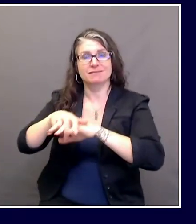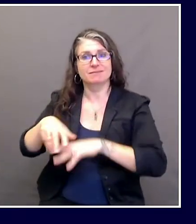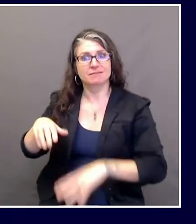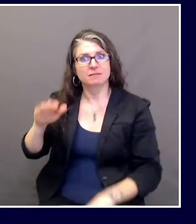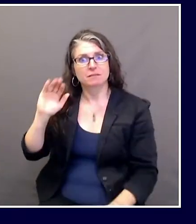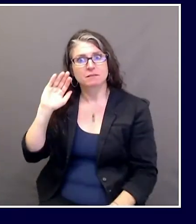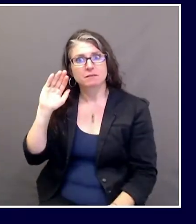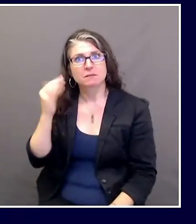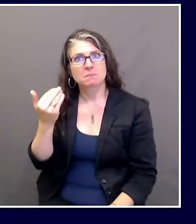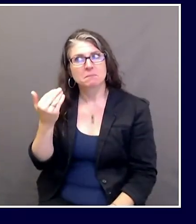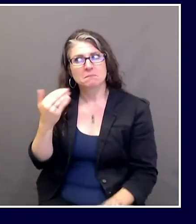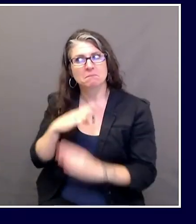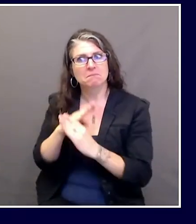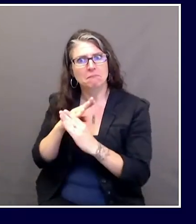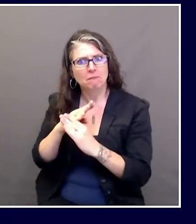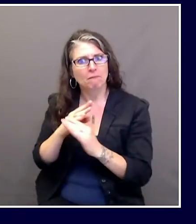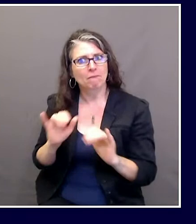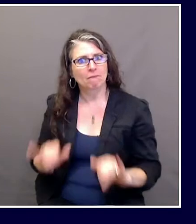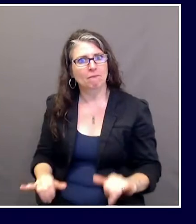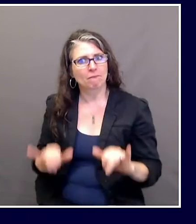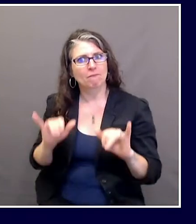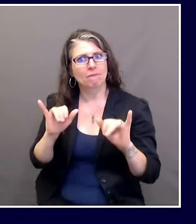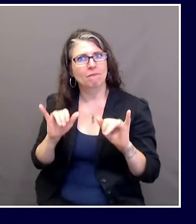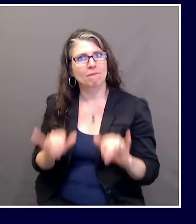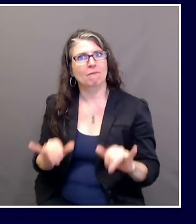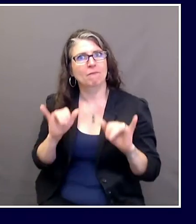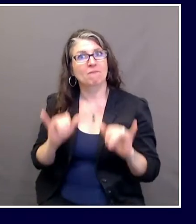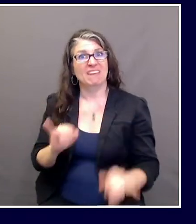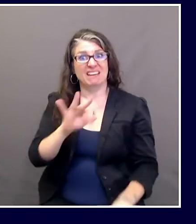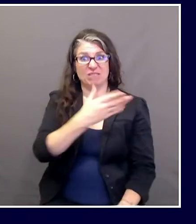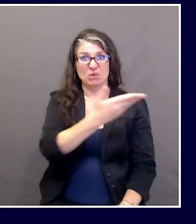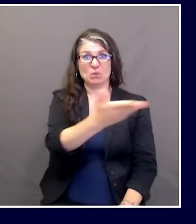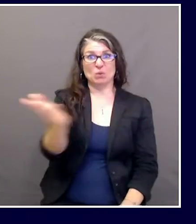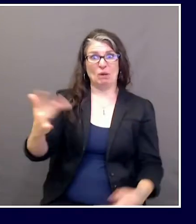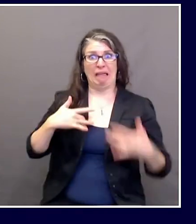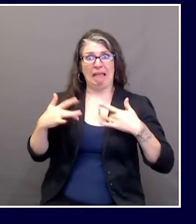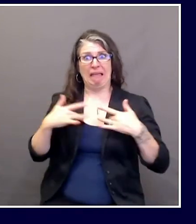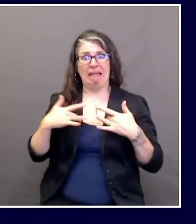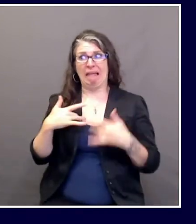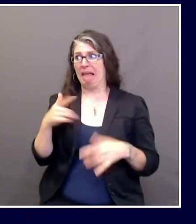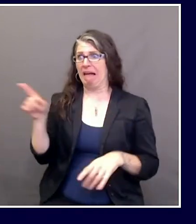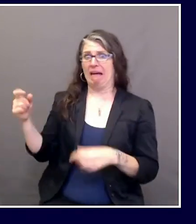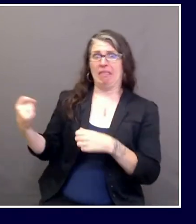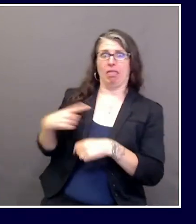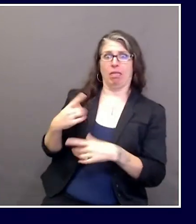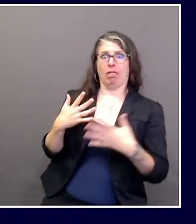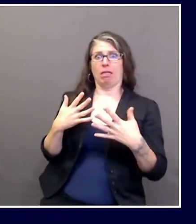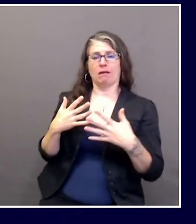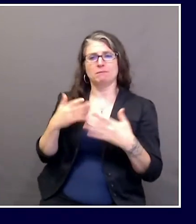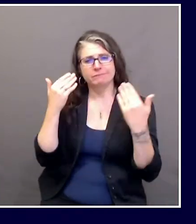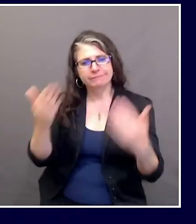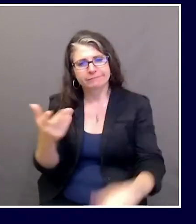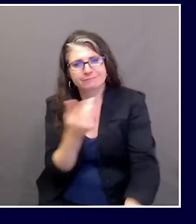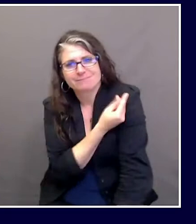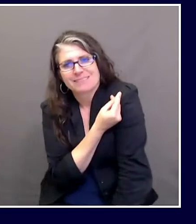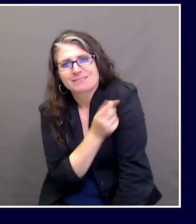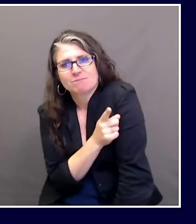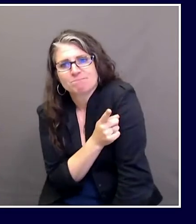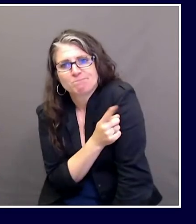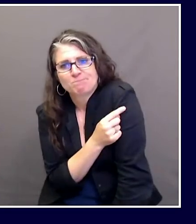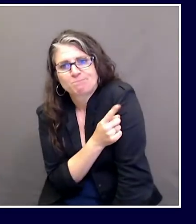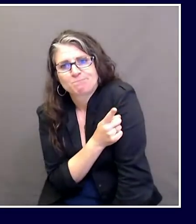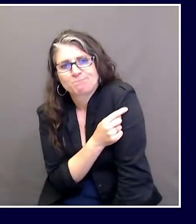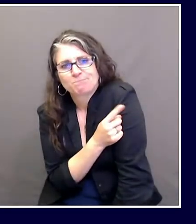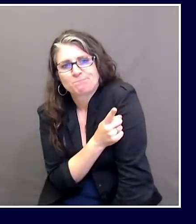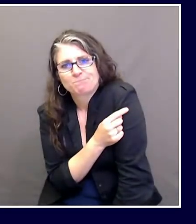answer is to go get vaccinated. Okay, thank you. Thanks, Patty. Commissioner Lambrou, that was the last question for the afternoon.